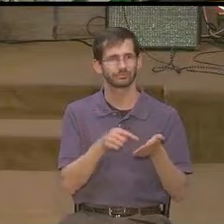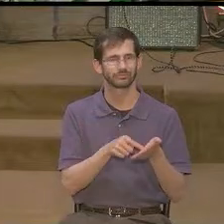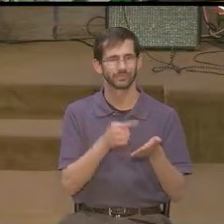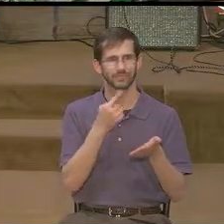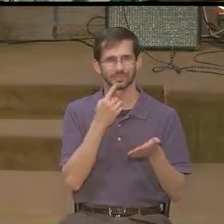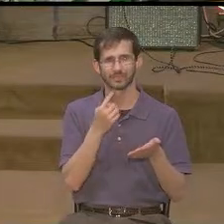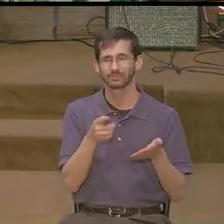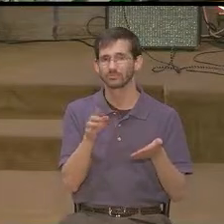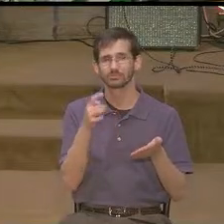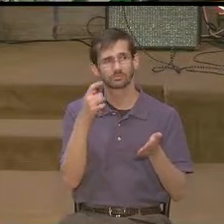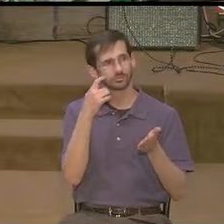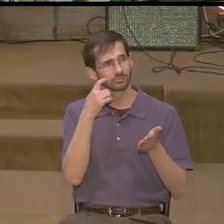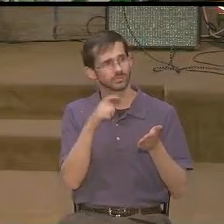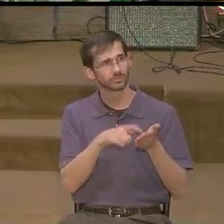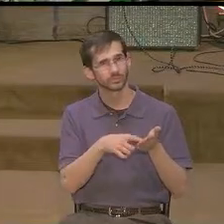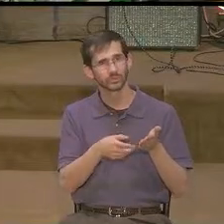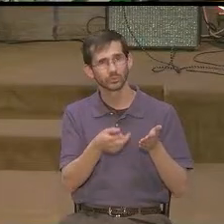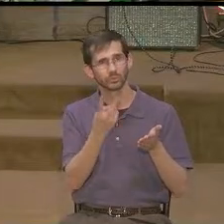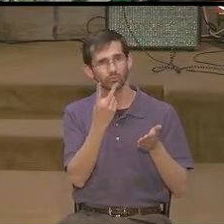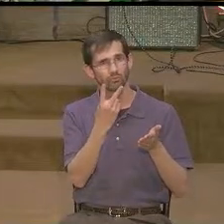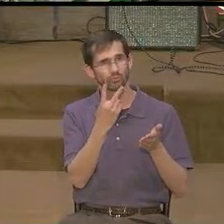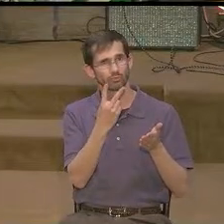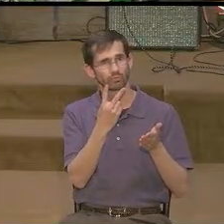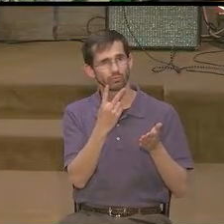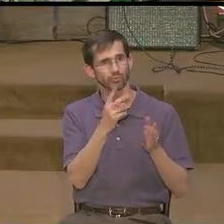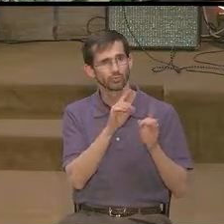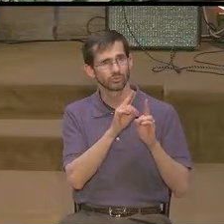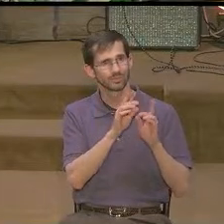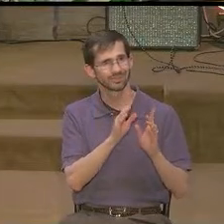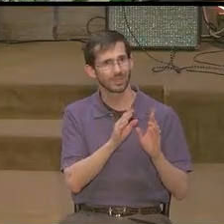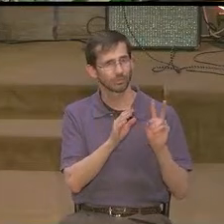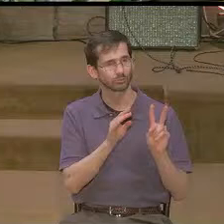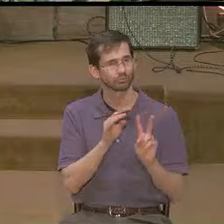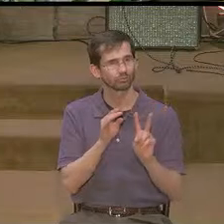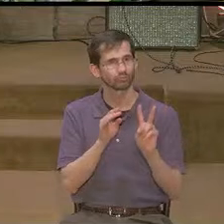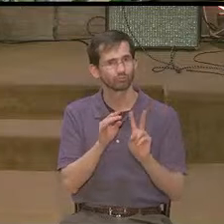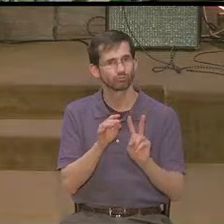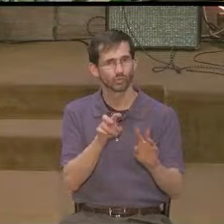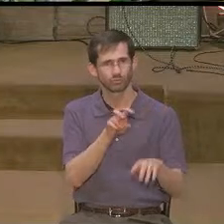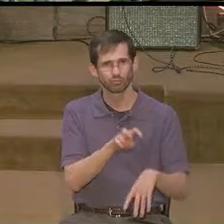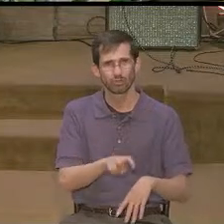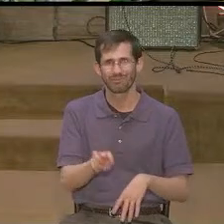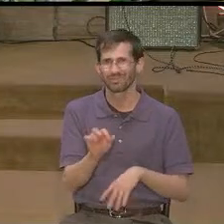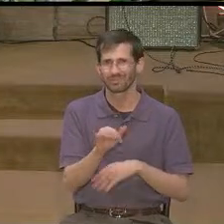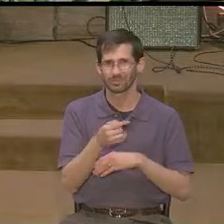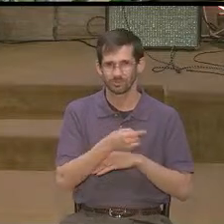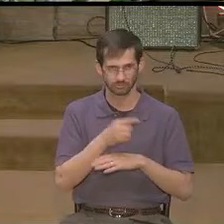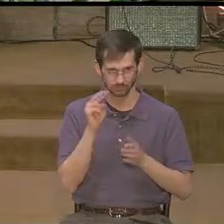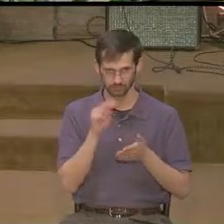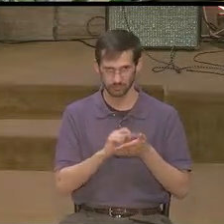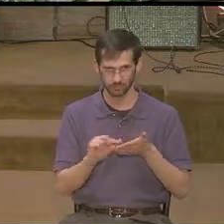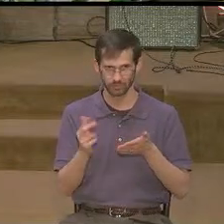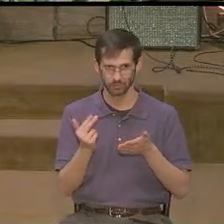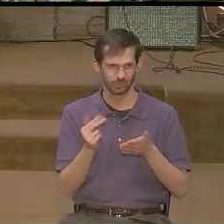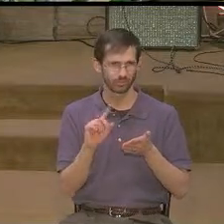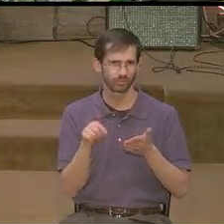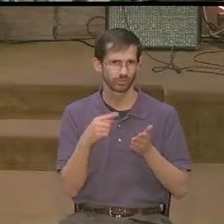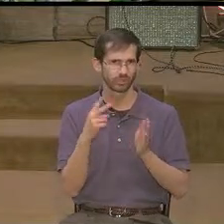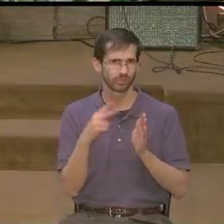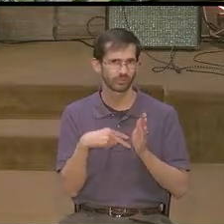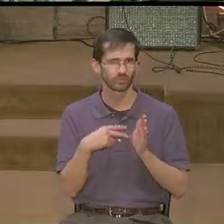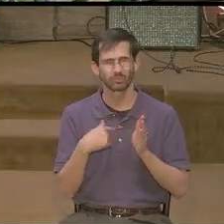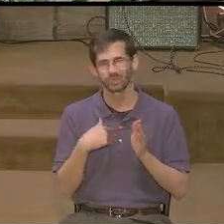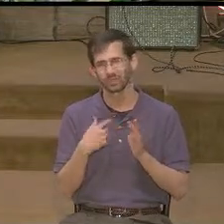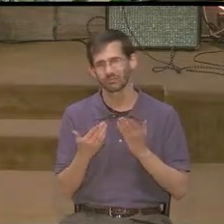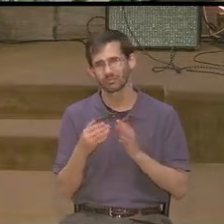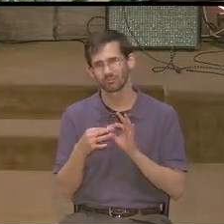them were traveling the same day. Are you looking at verse 13? Say amen. Amen. And again, we'll just read. I may have some